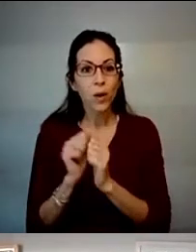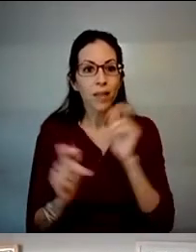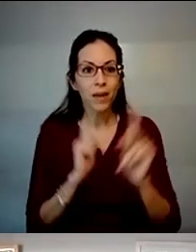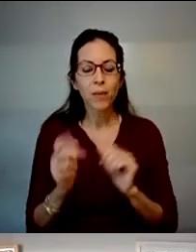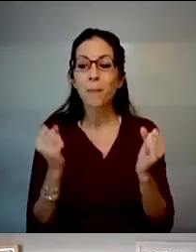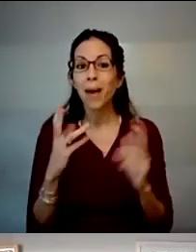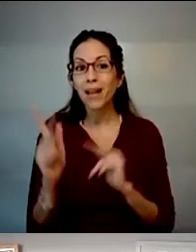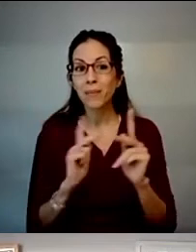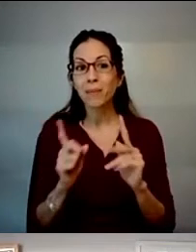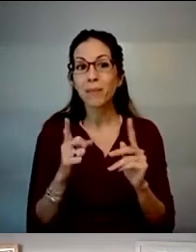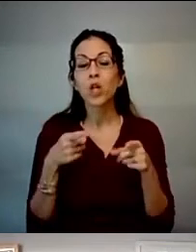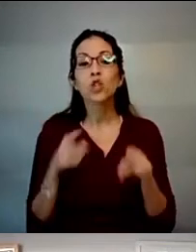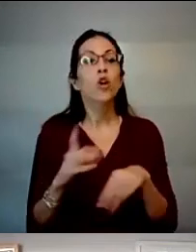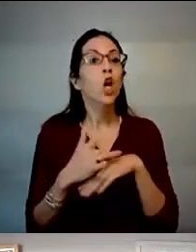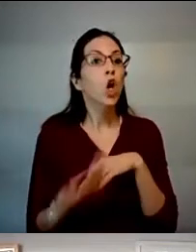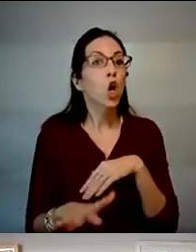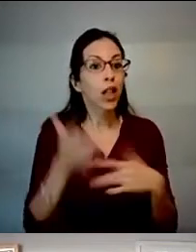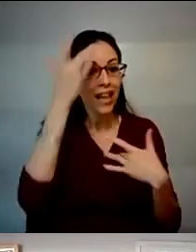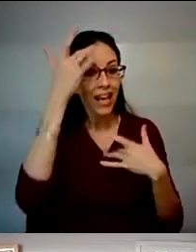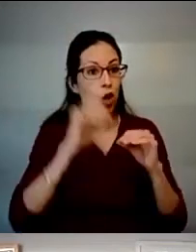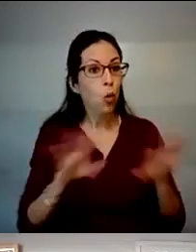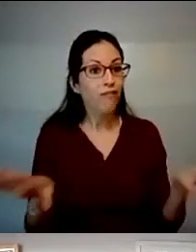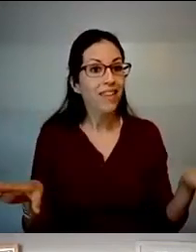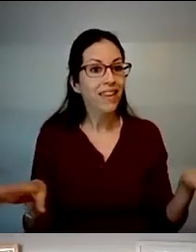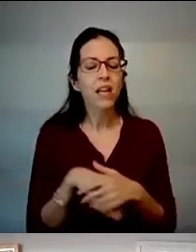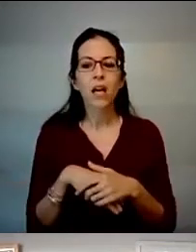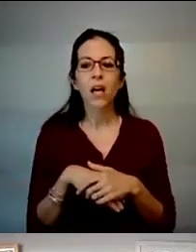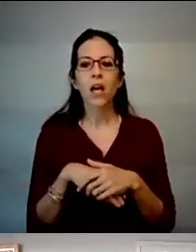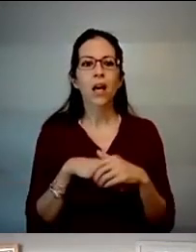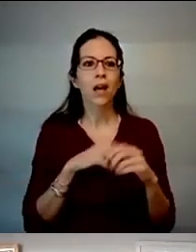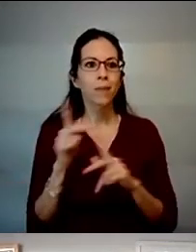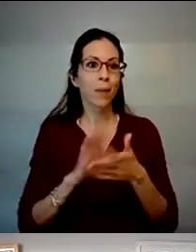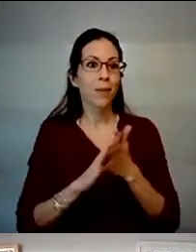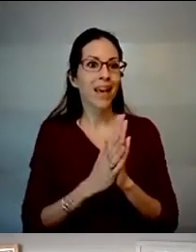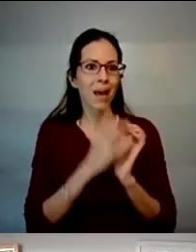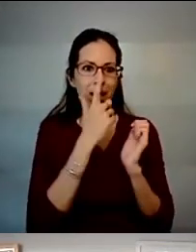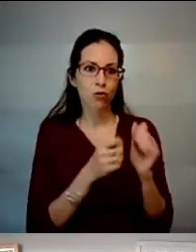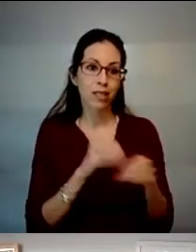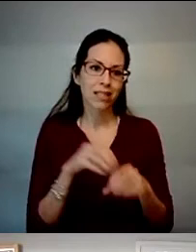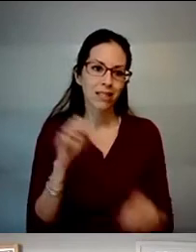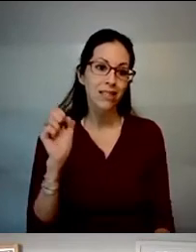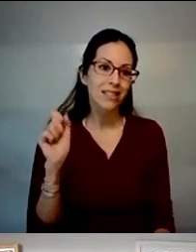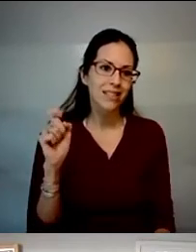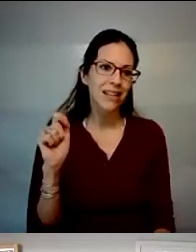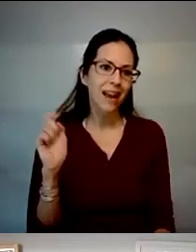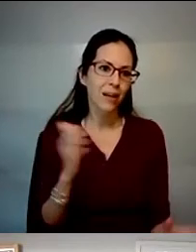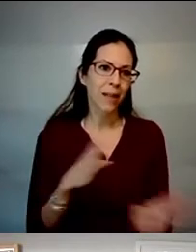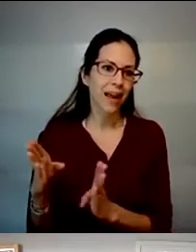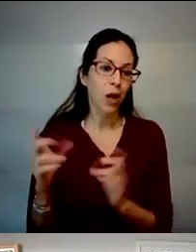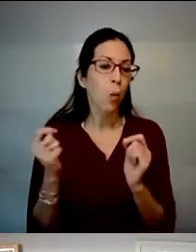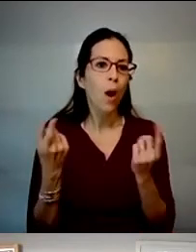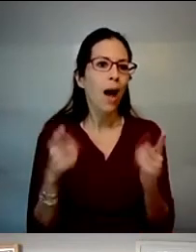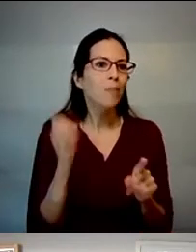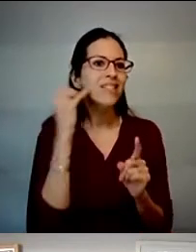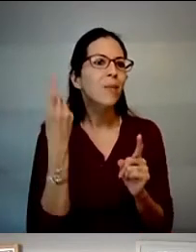COVID, it's weird to talk about, but they all of a sudden really started getting interested in estate planning. Mm-hmm. What if something happened to me? What, you